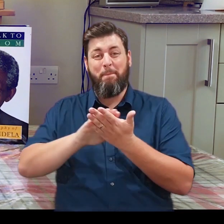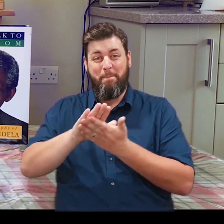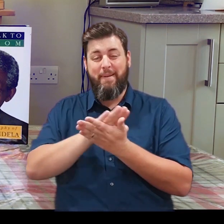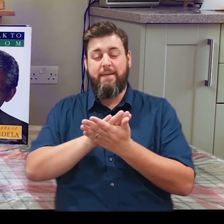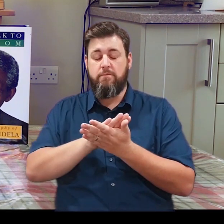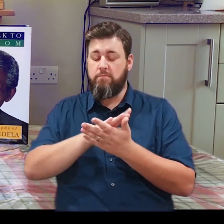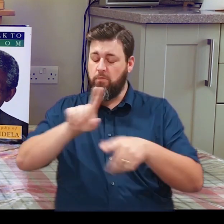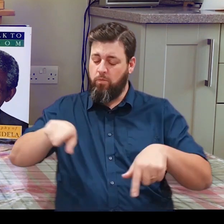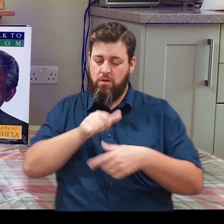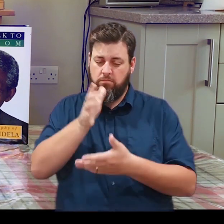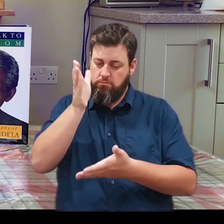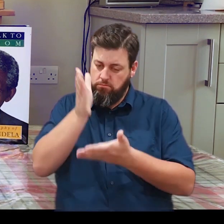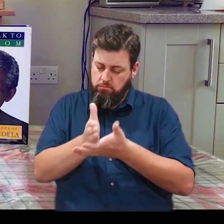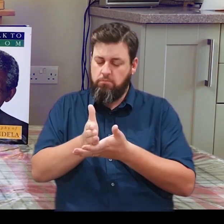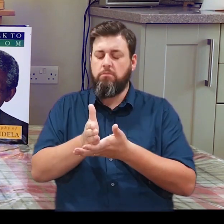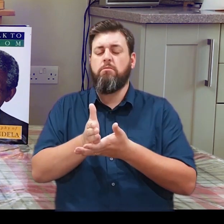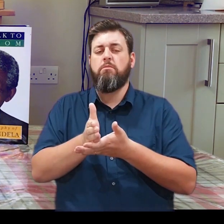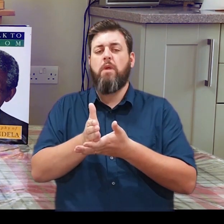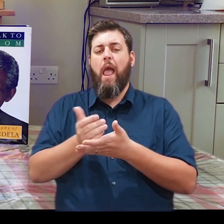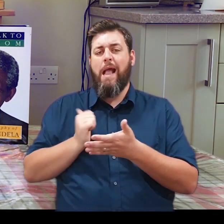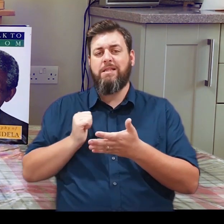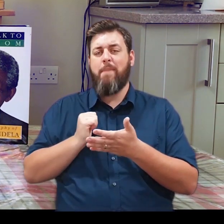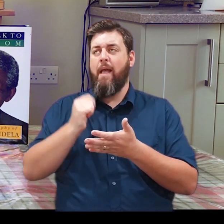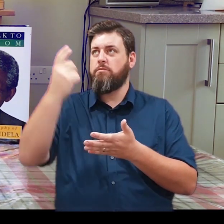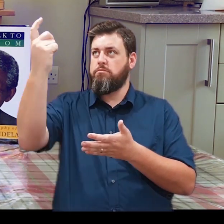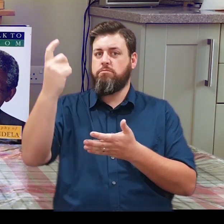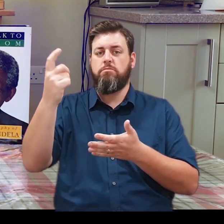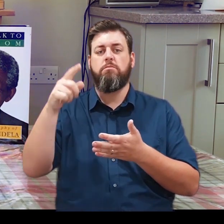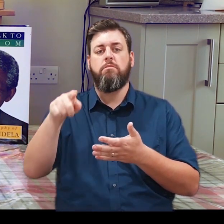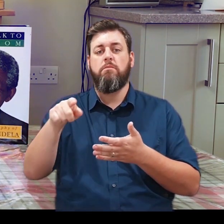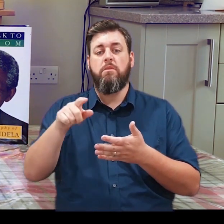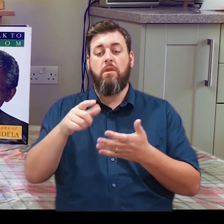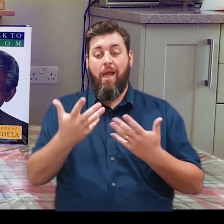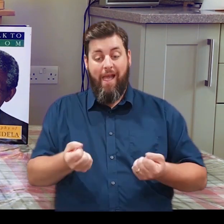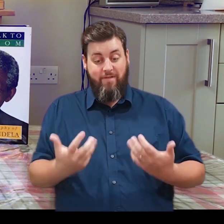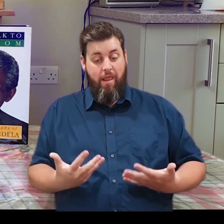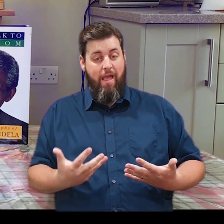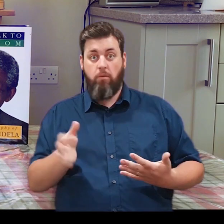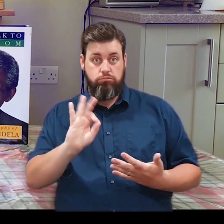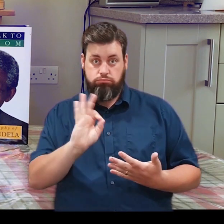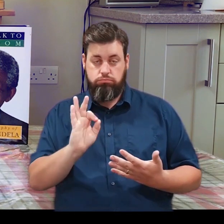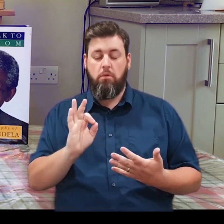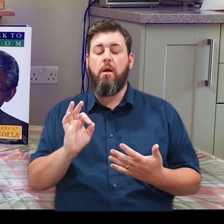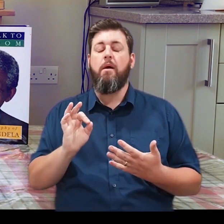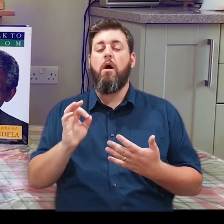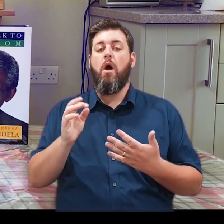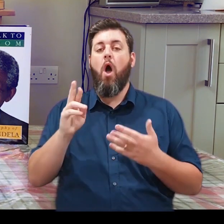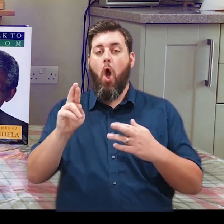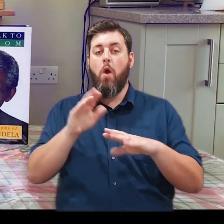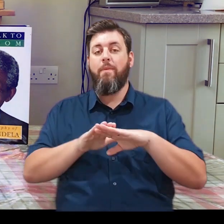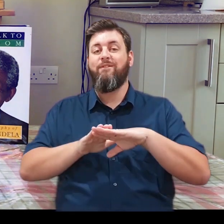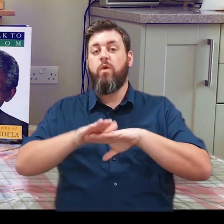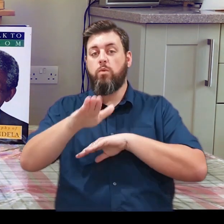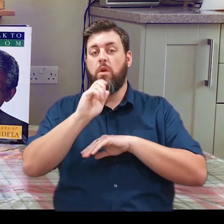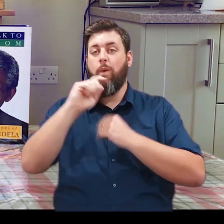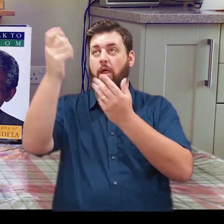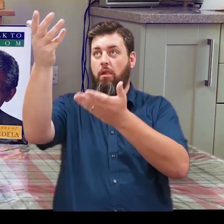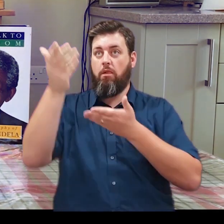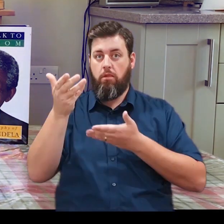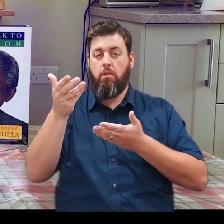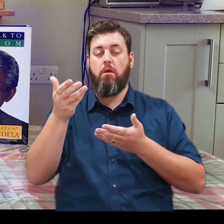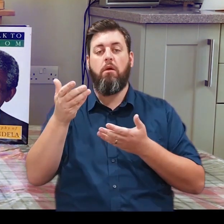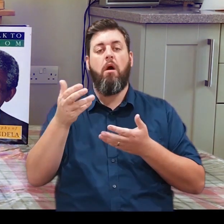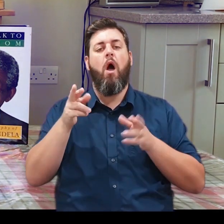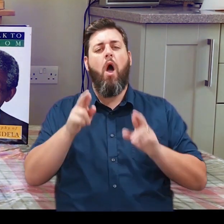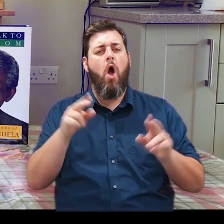certain expectation of something you don't have yet, but you will have in the future because it's been promised by God. Hope is